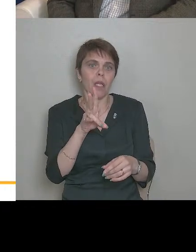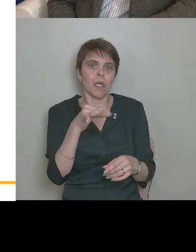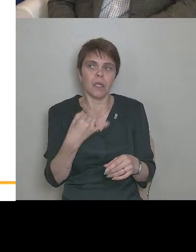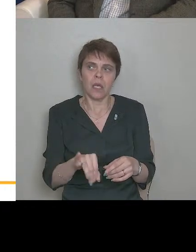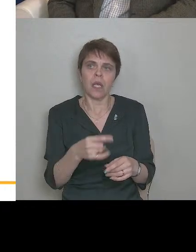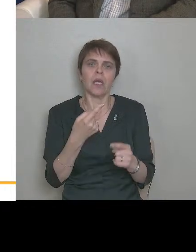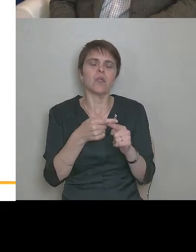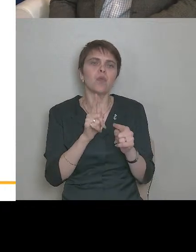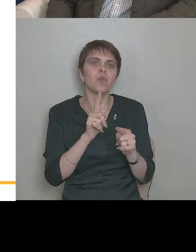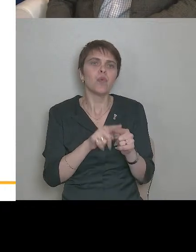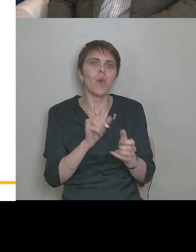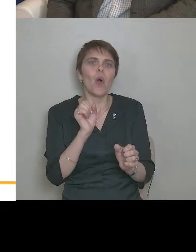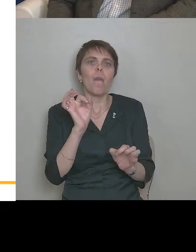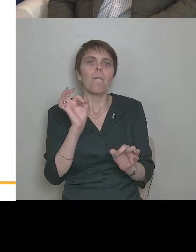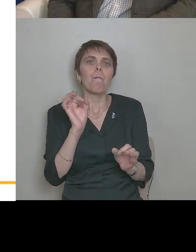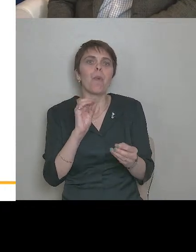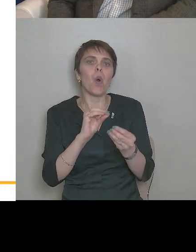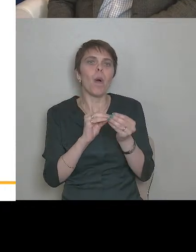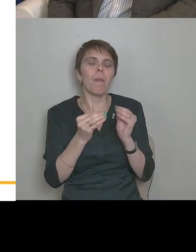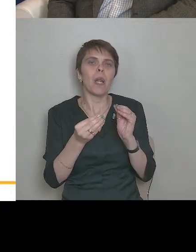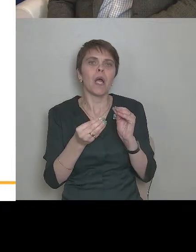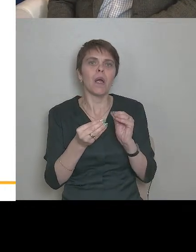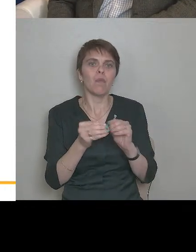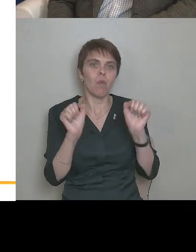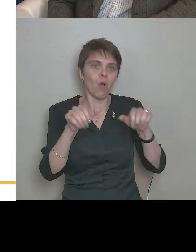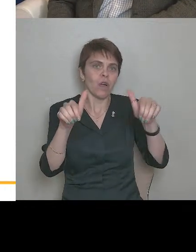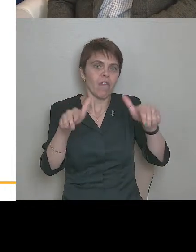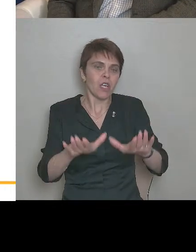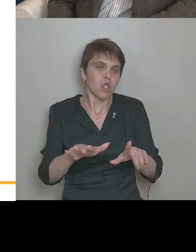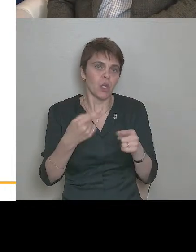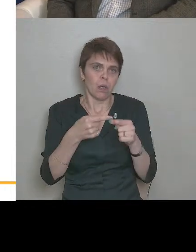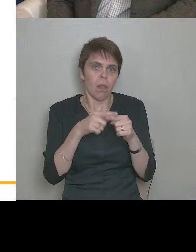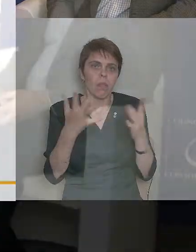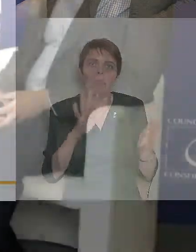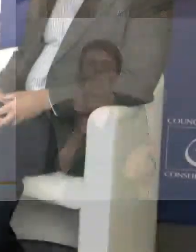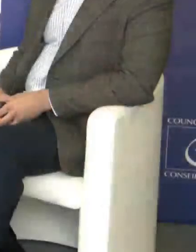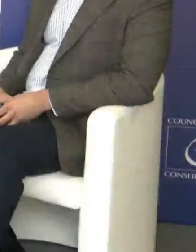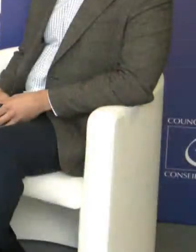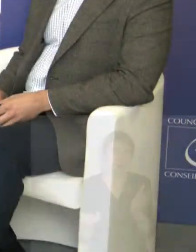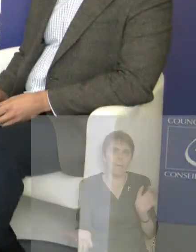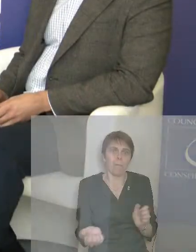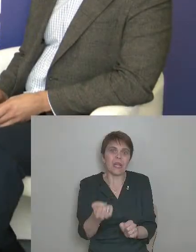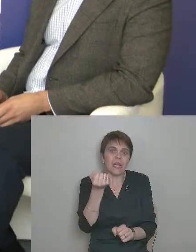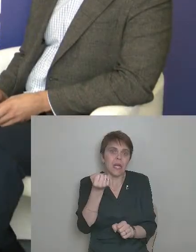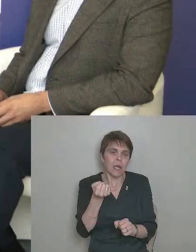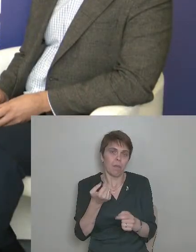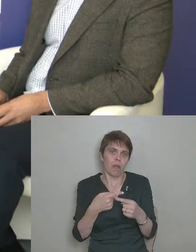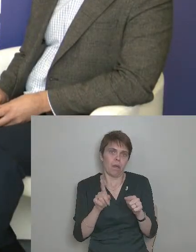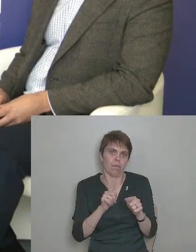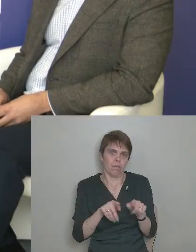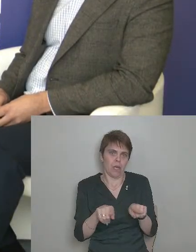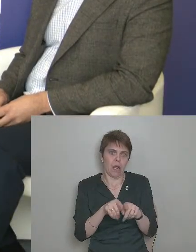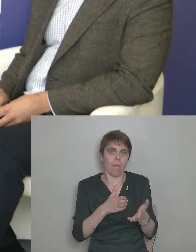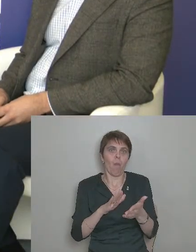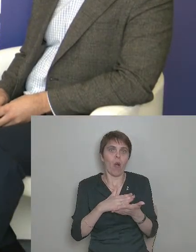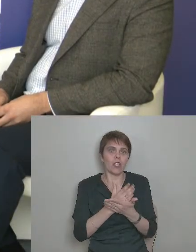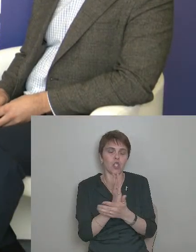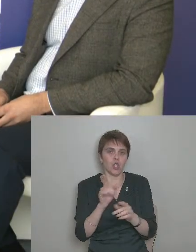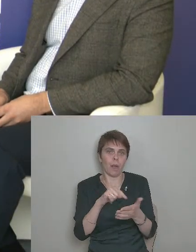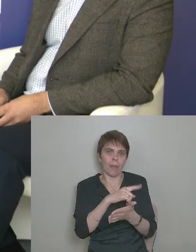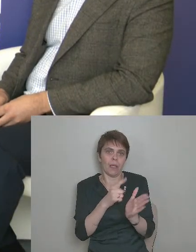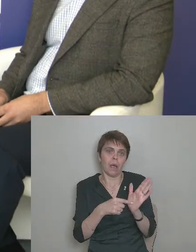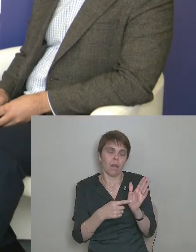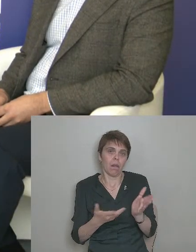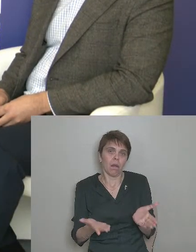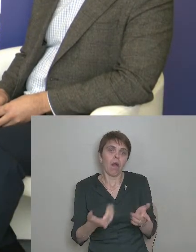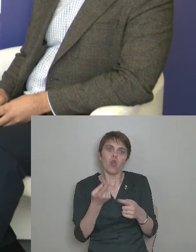one multi-mandate constituency. But here we are talking about this draft law which was not